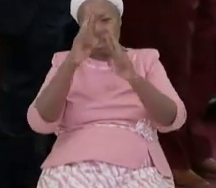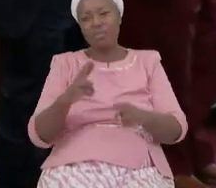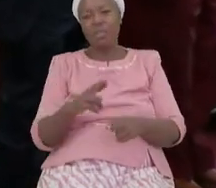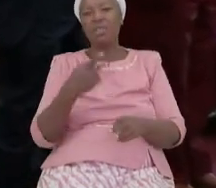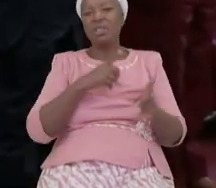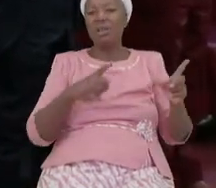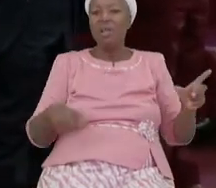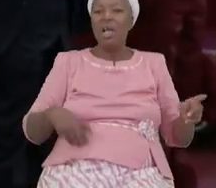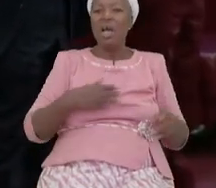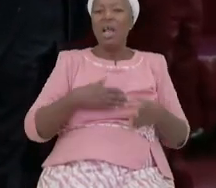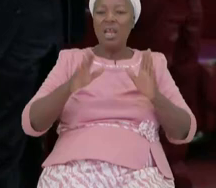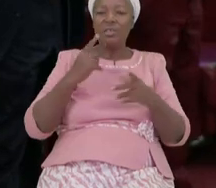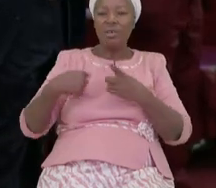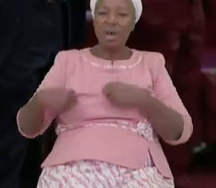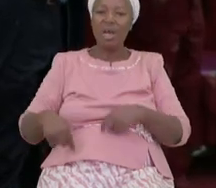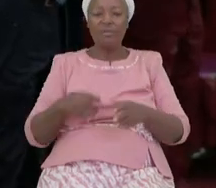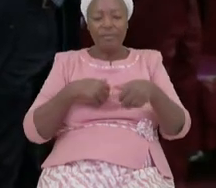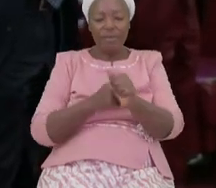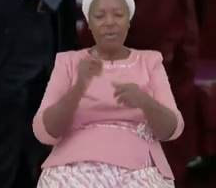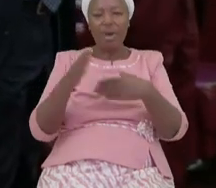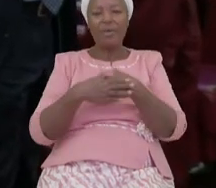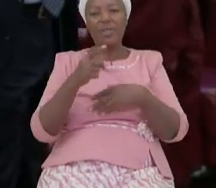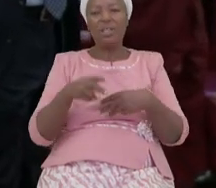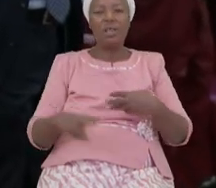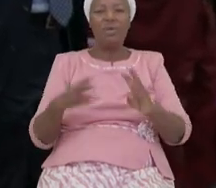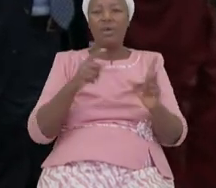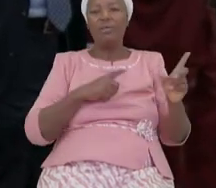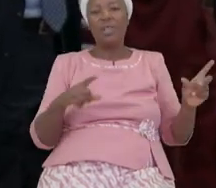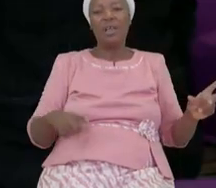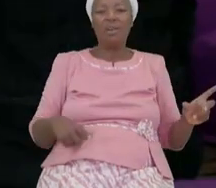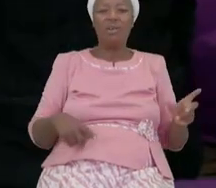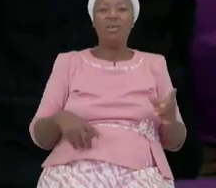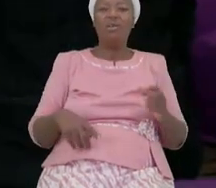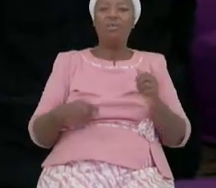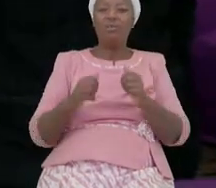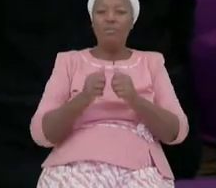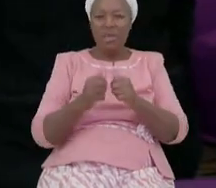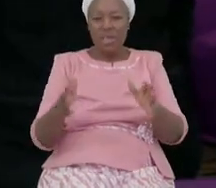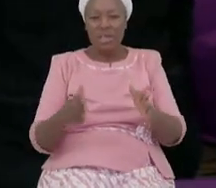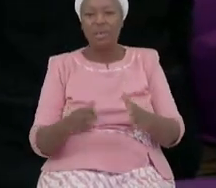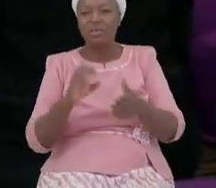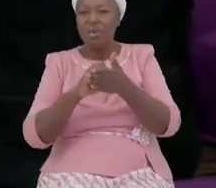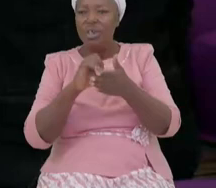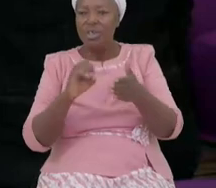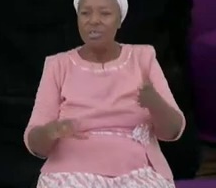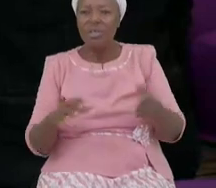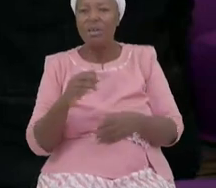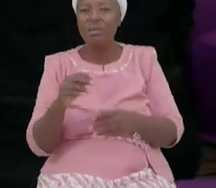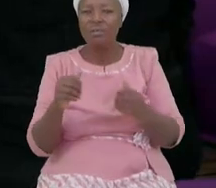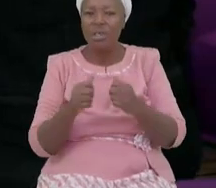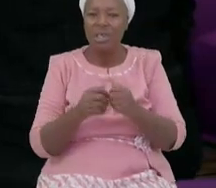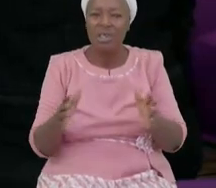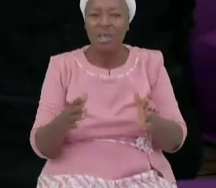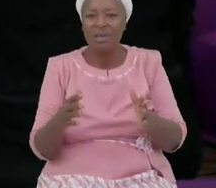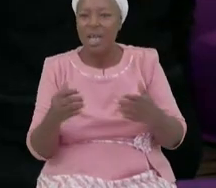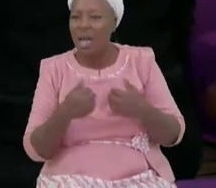let your heart follow after the way of the Lord without diminishing, without adding. Let